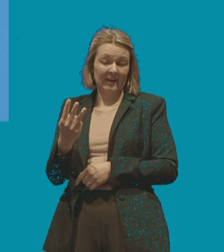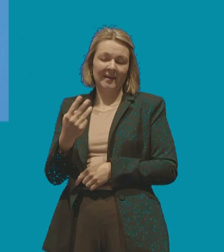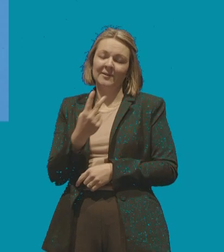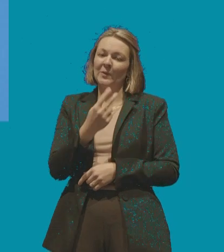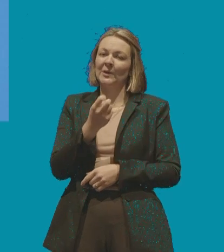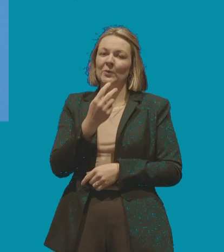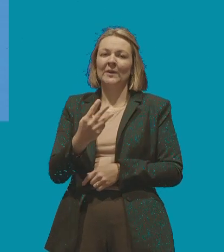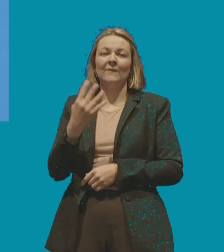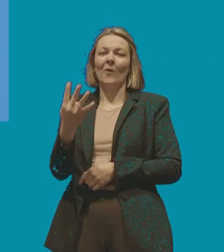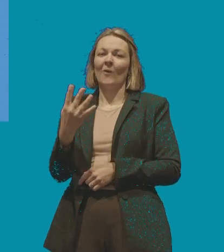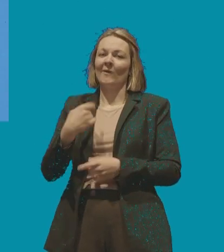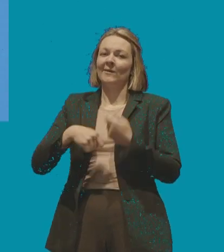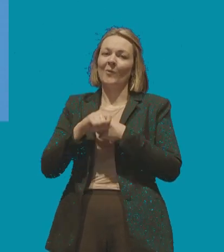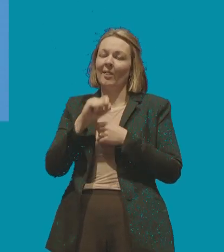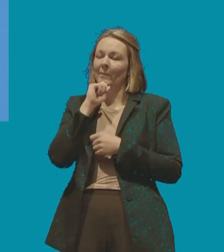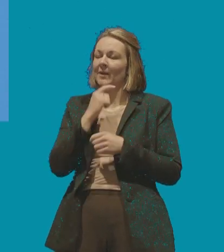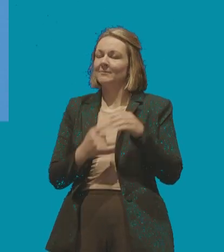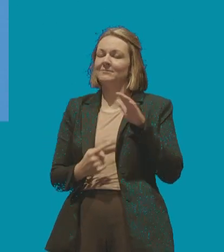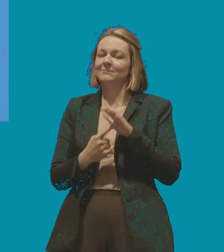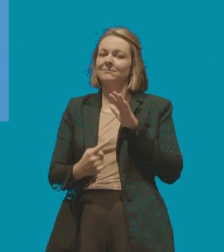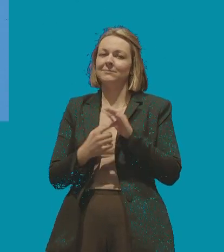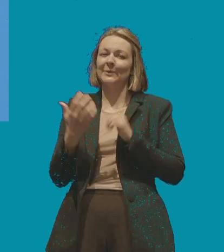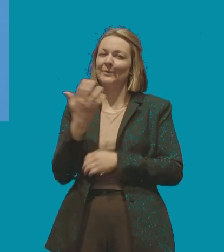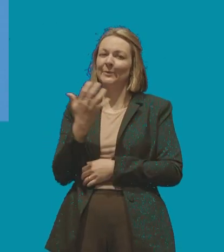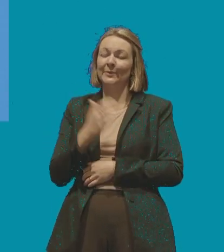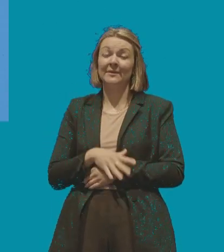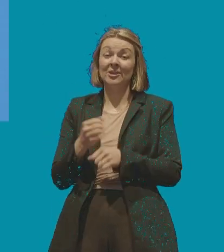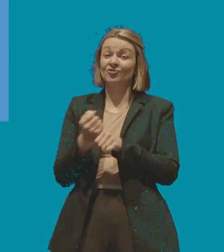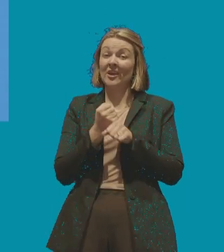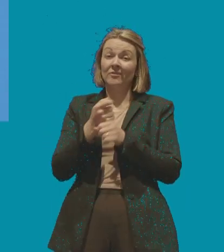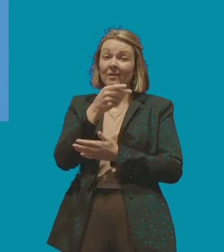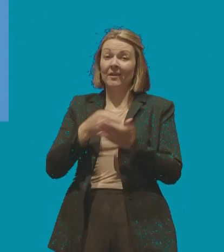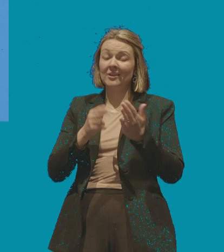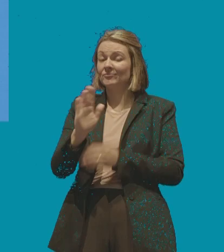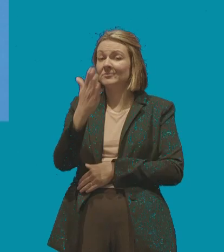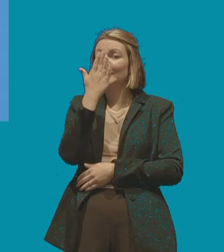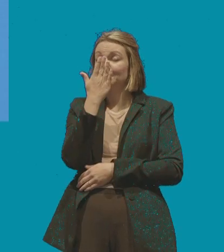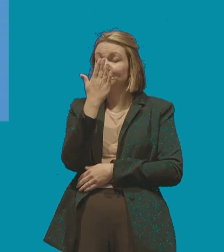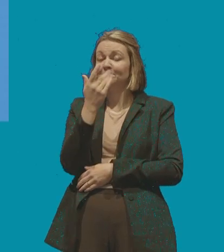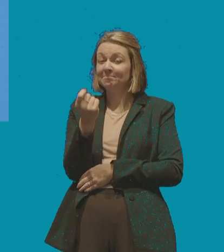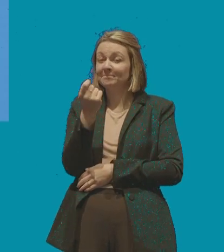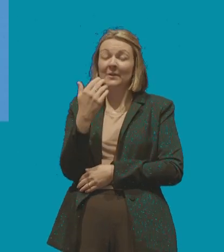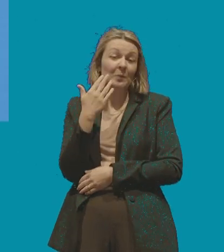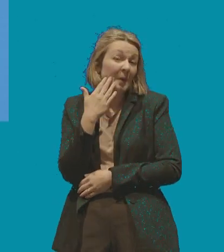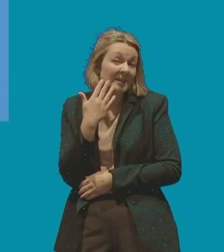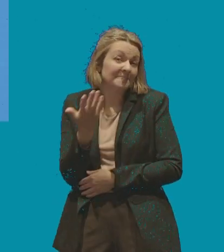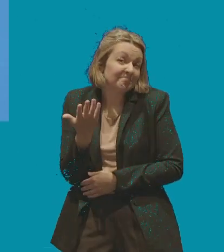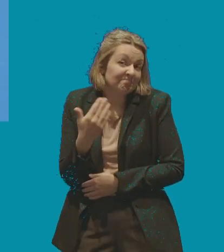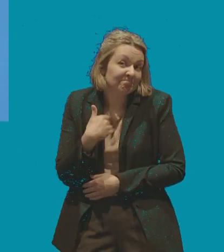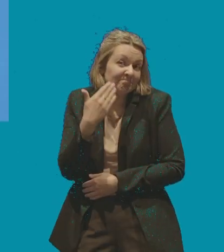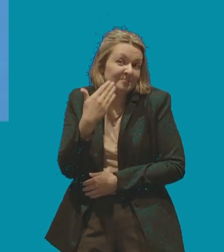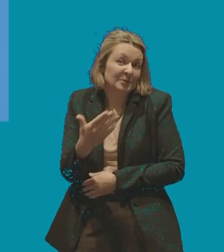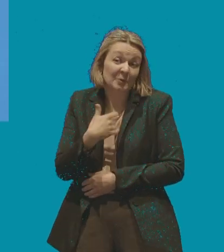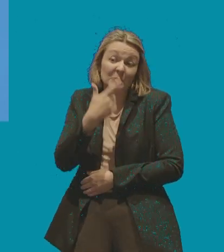going to be even more important. A general election is coming. We don't know exactly when. It could be as early